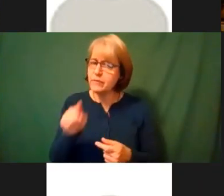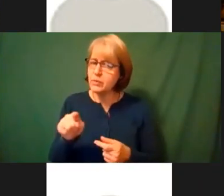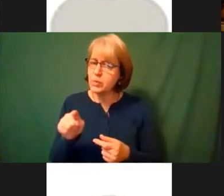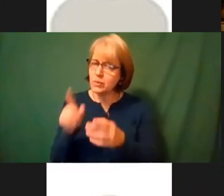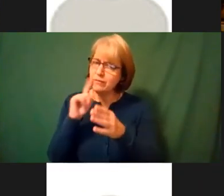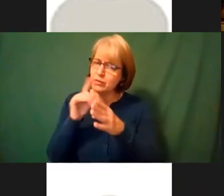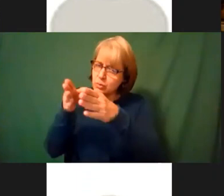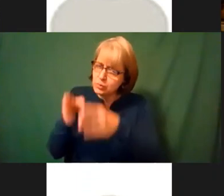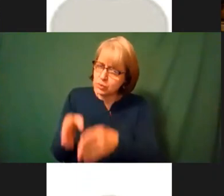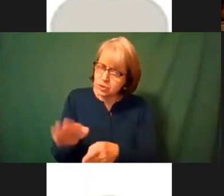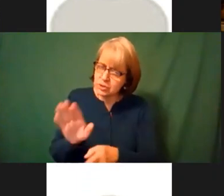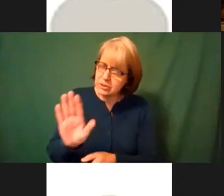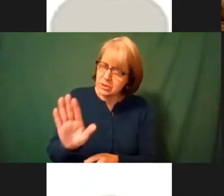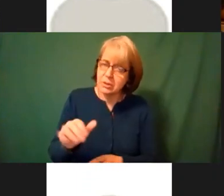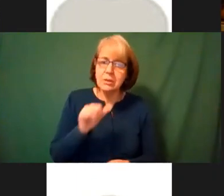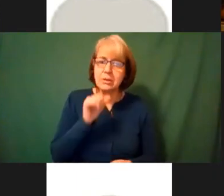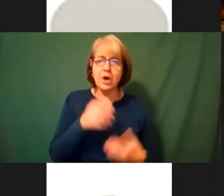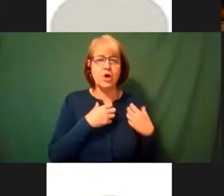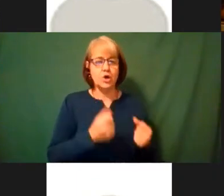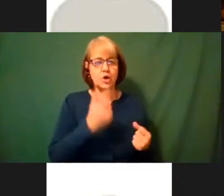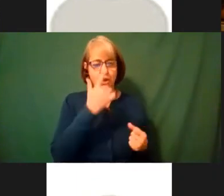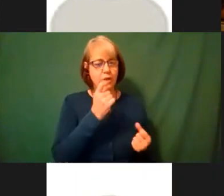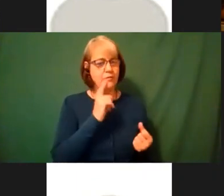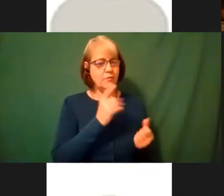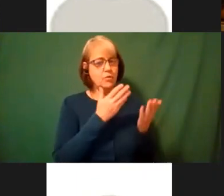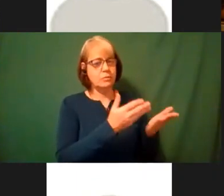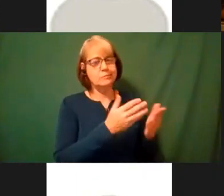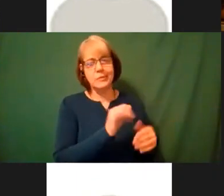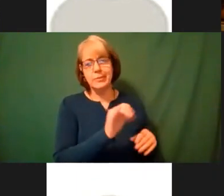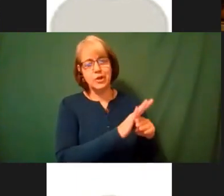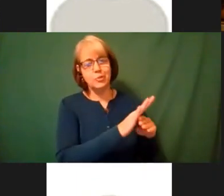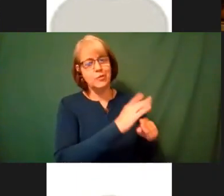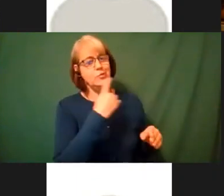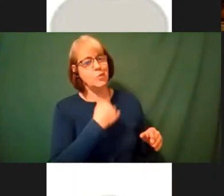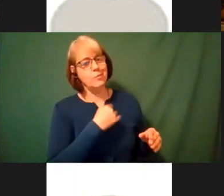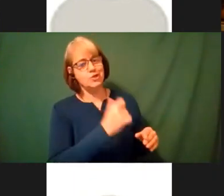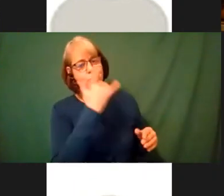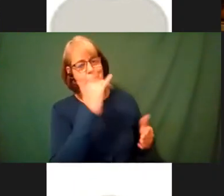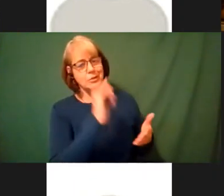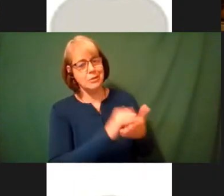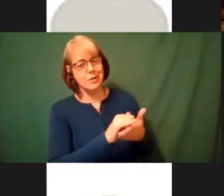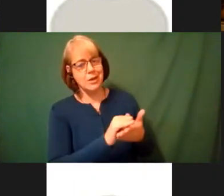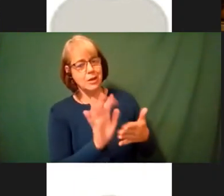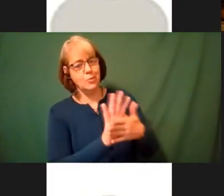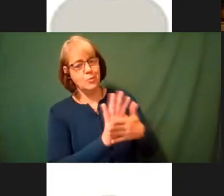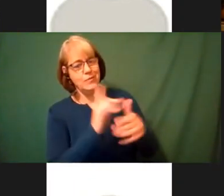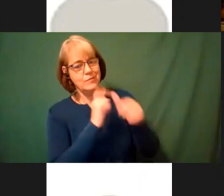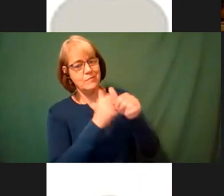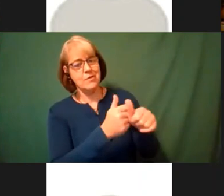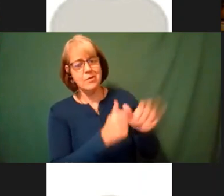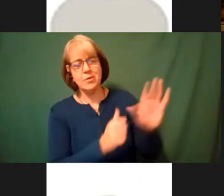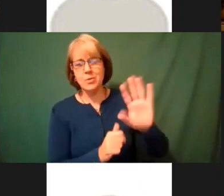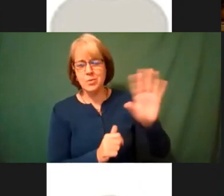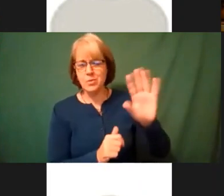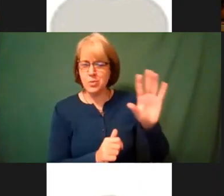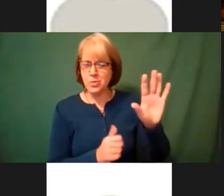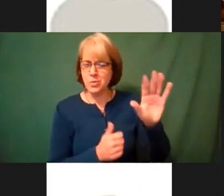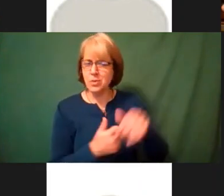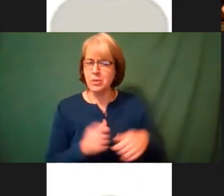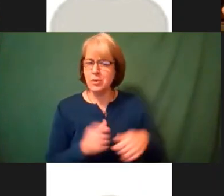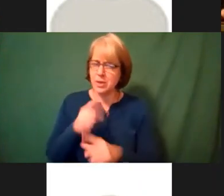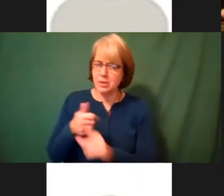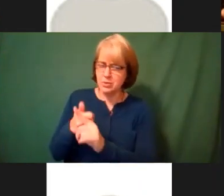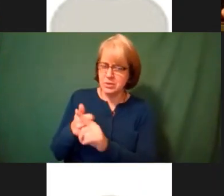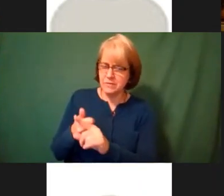you? Not what it looks like because the movie told you that. What does it look like in your own life? Not the size of